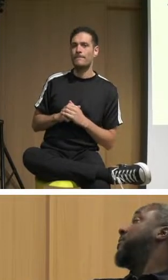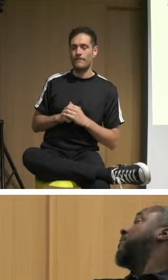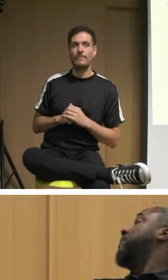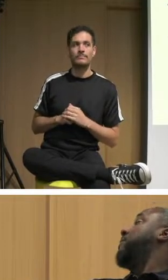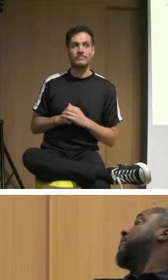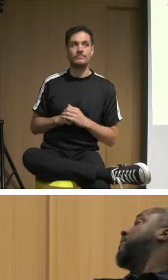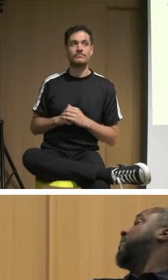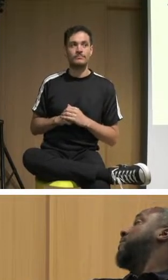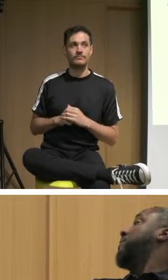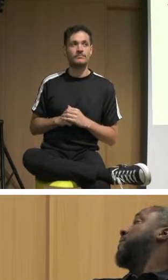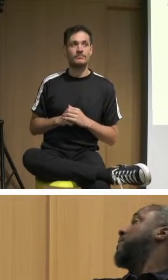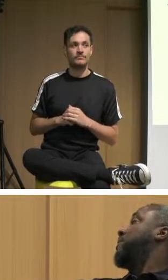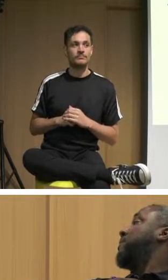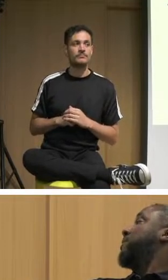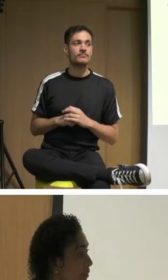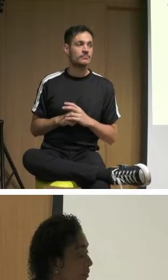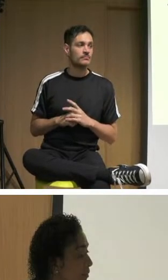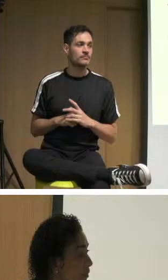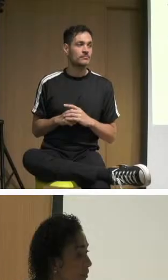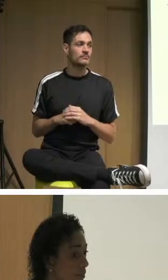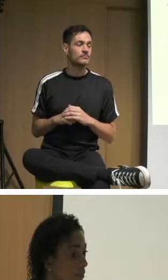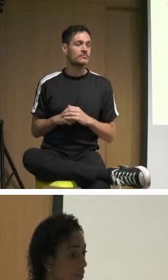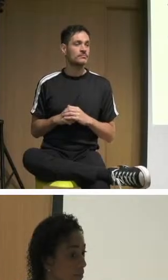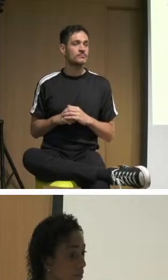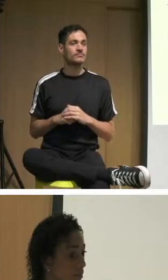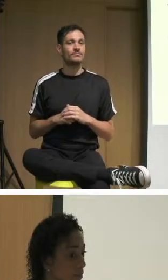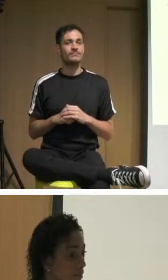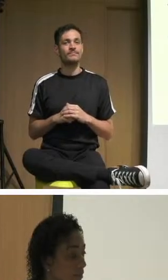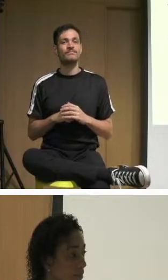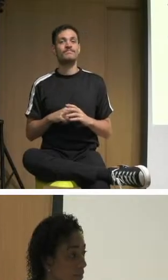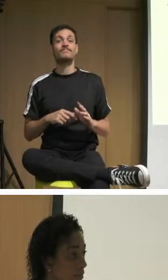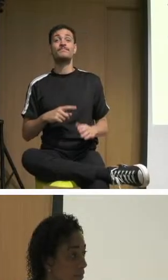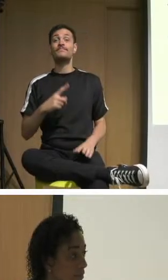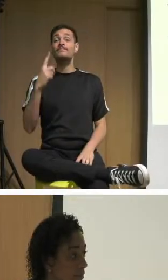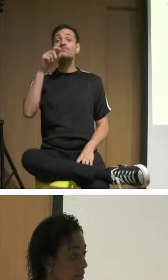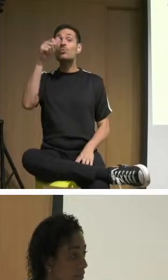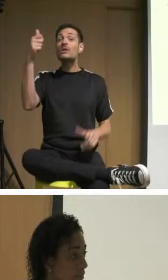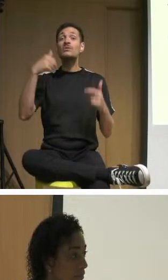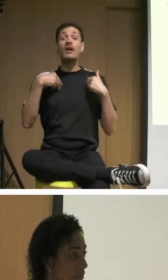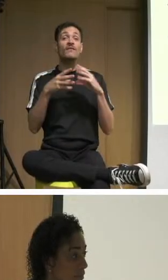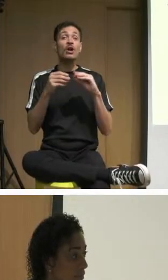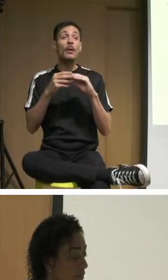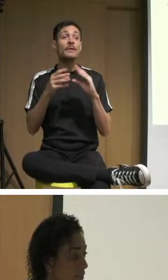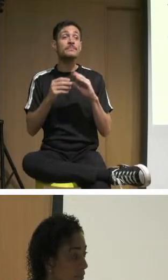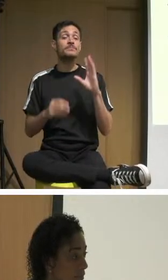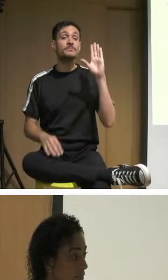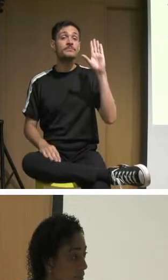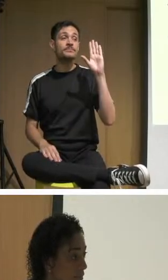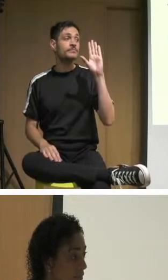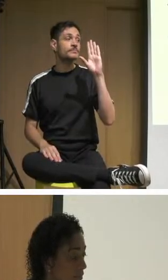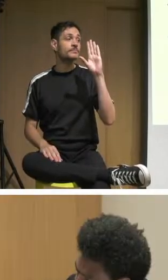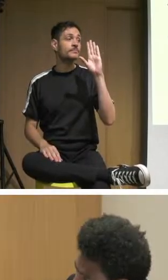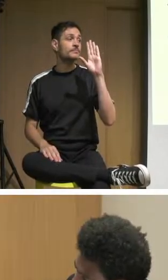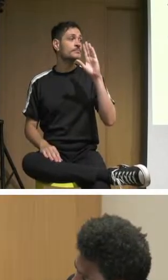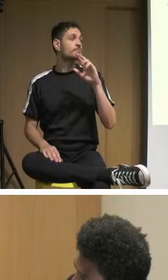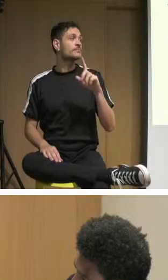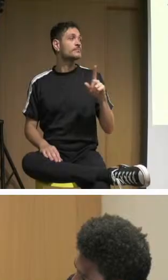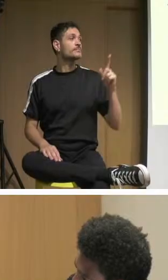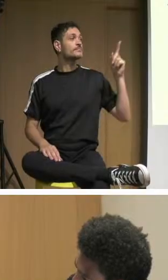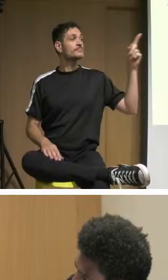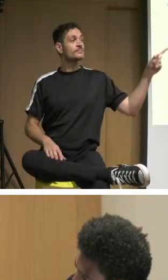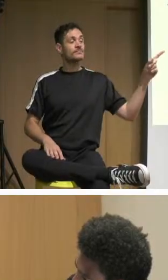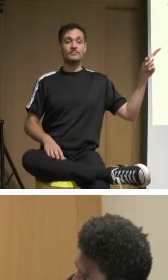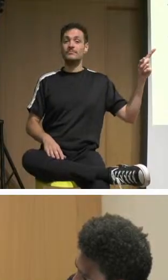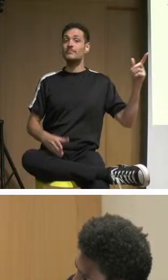that. Chair? Madam Chief, Anyone else? perhaps we should consider this as